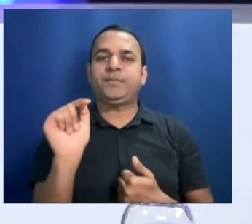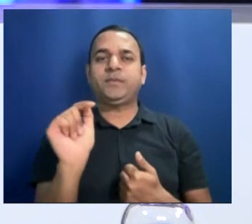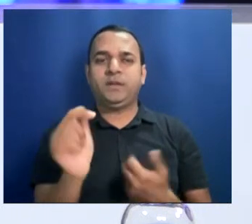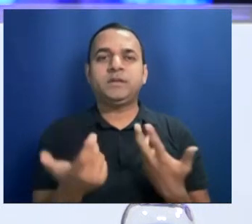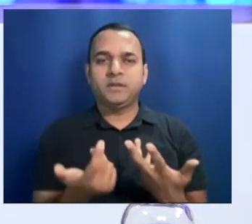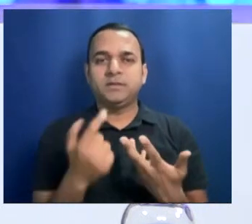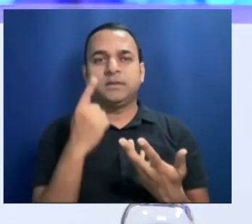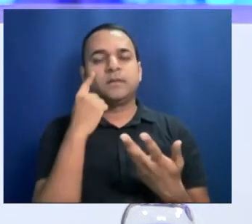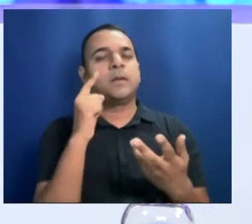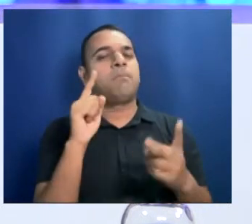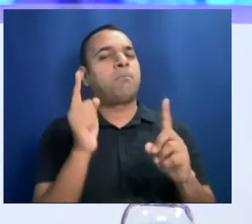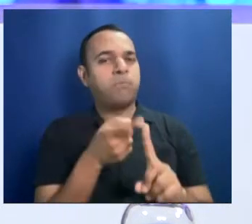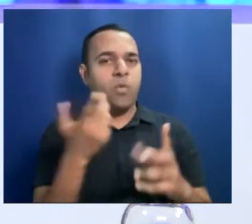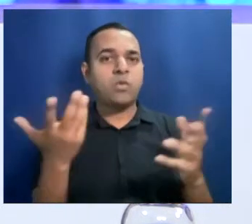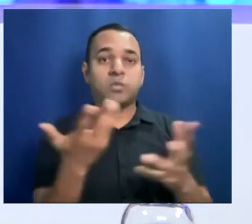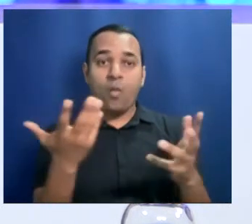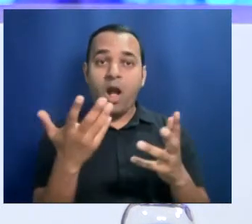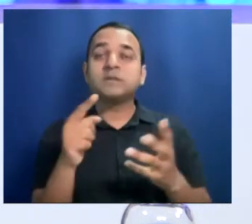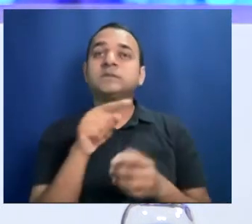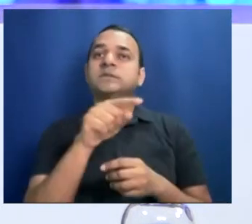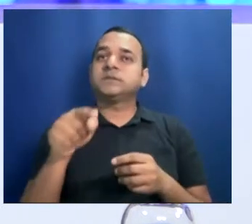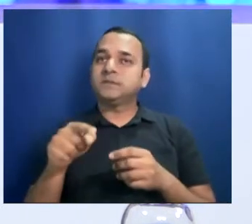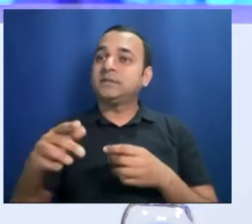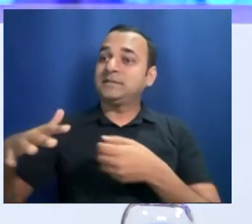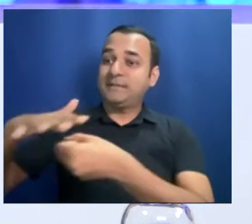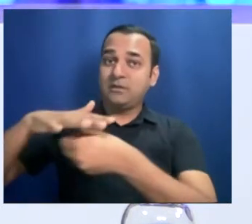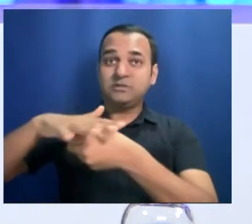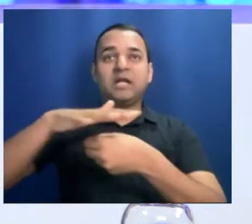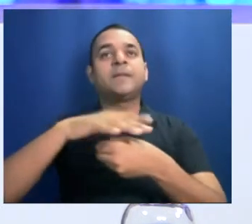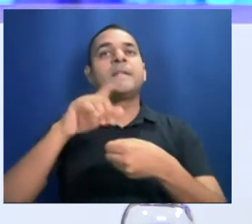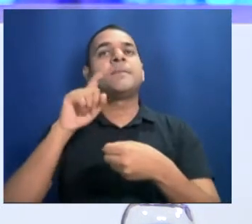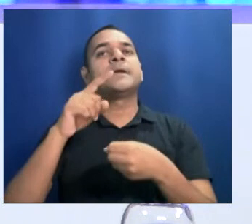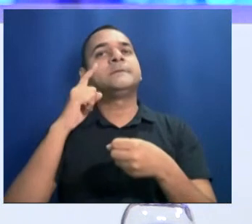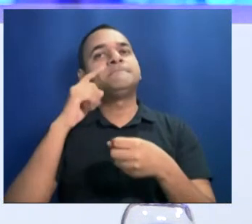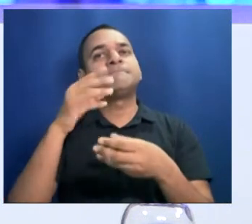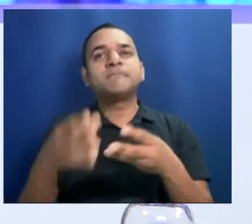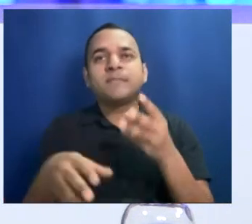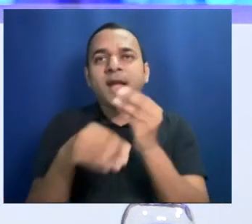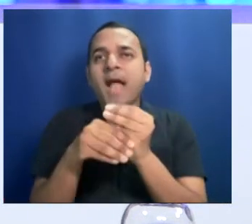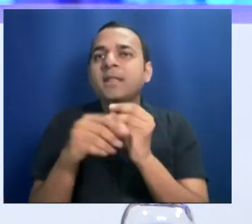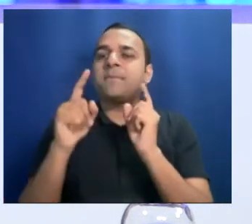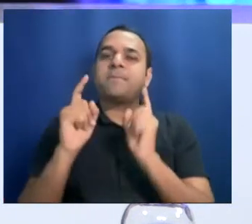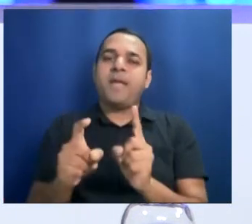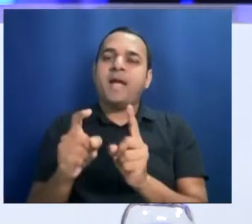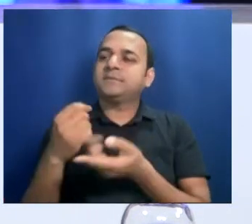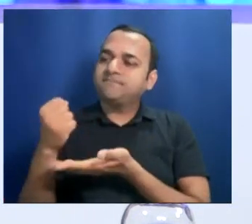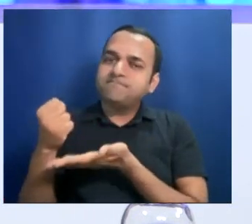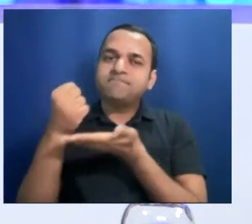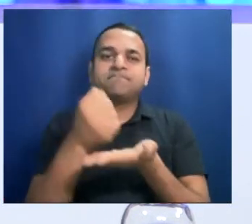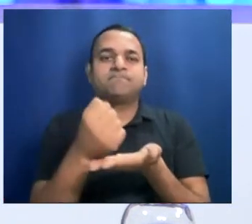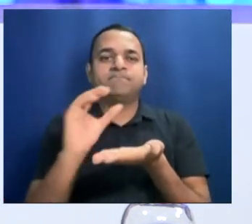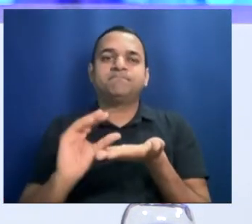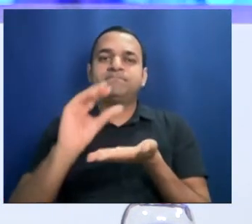sector gets additional funding. It is recognized as part of our economies,